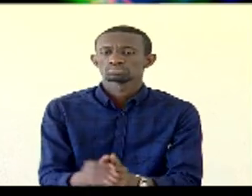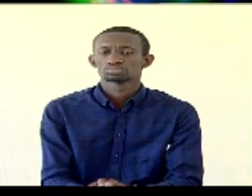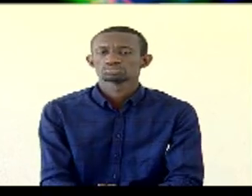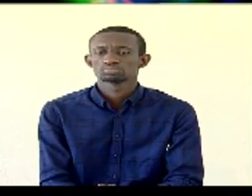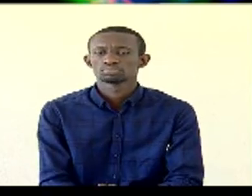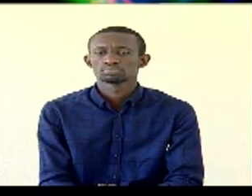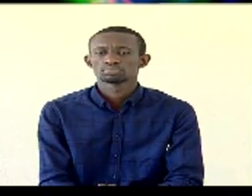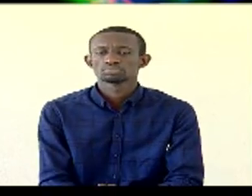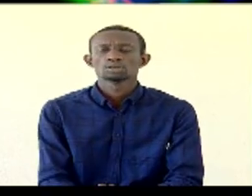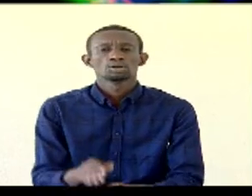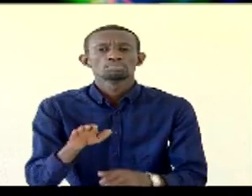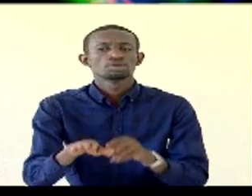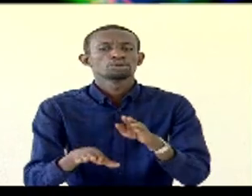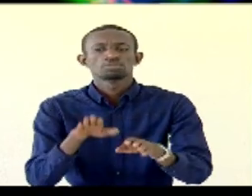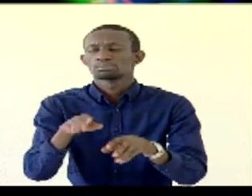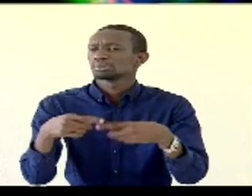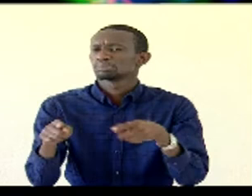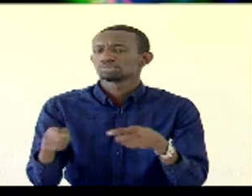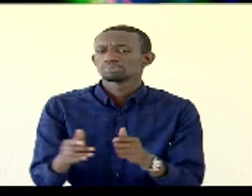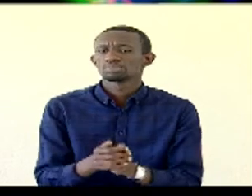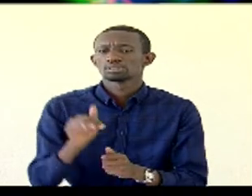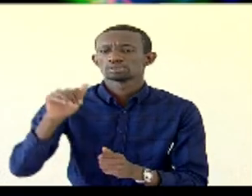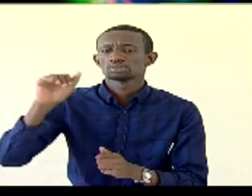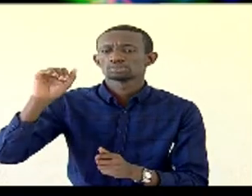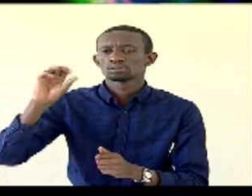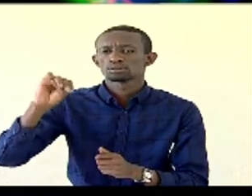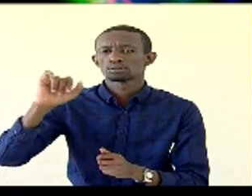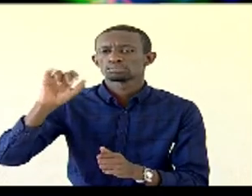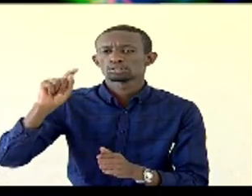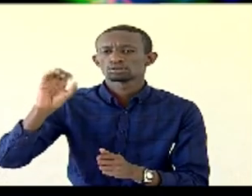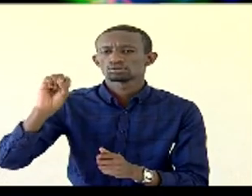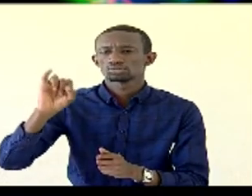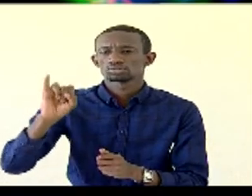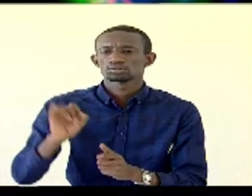Describing the main stages of mitosis. Oh, mitosis.